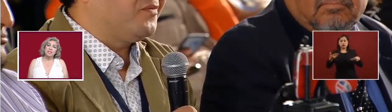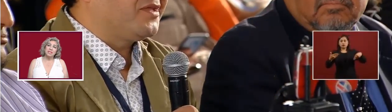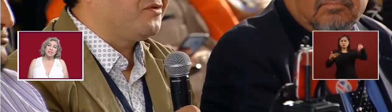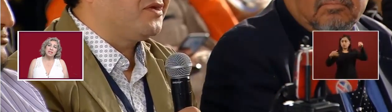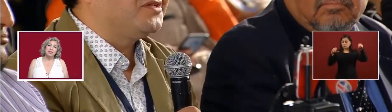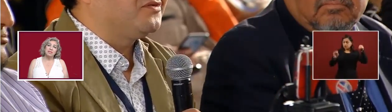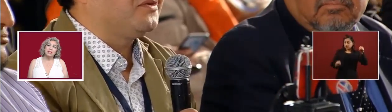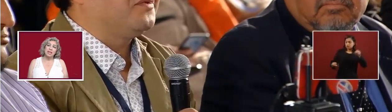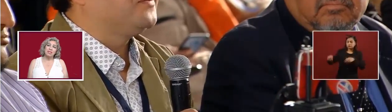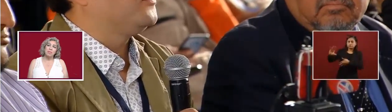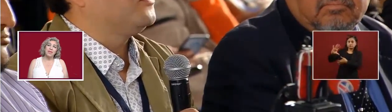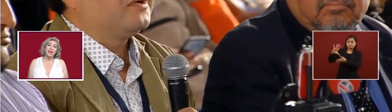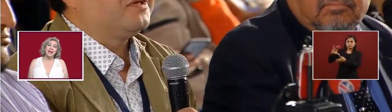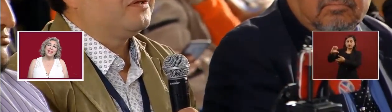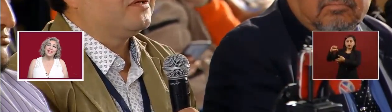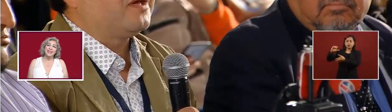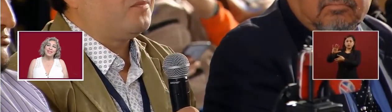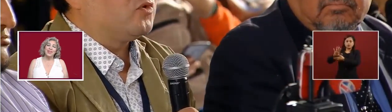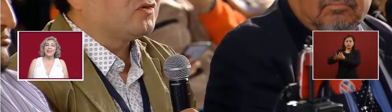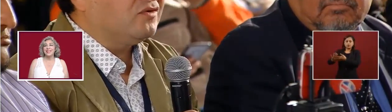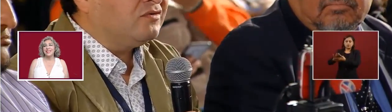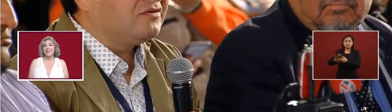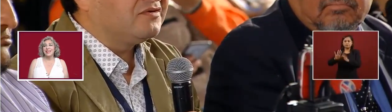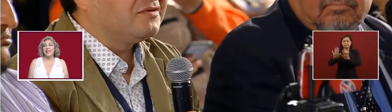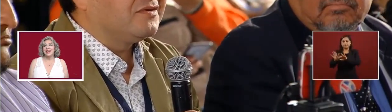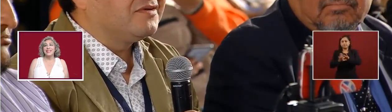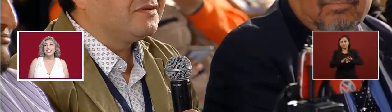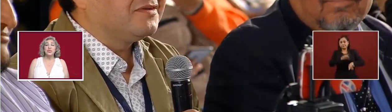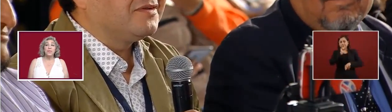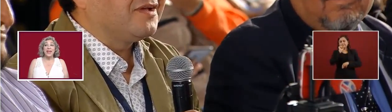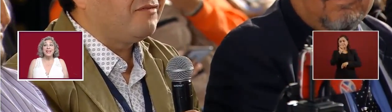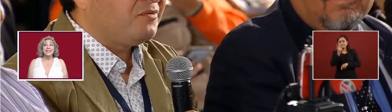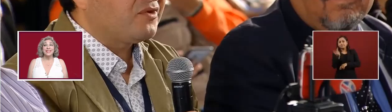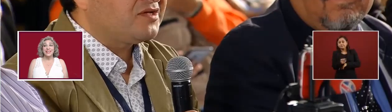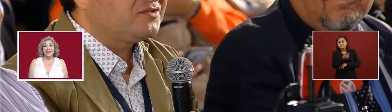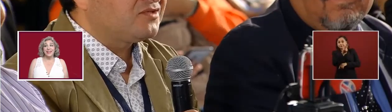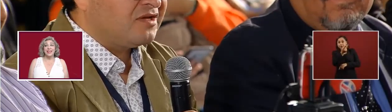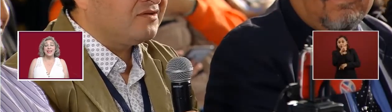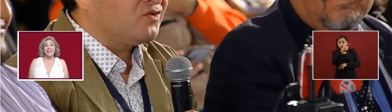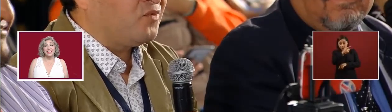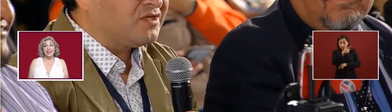of South America? And regarding, did you bet?